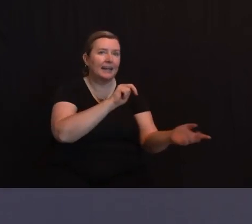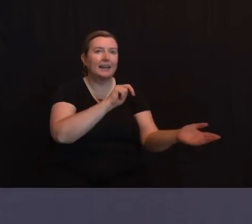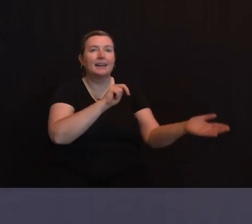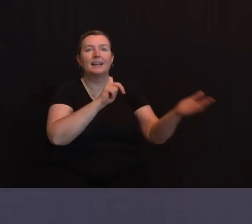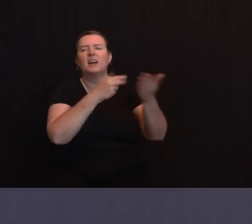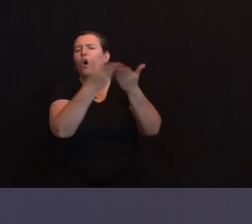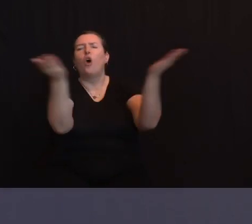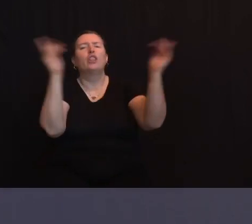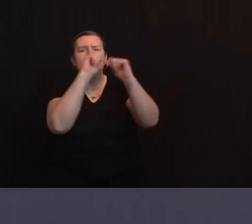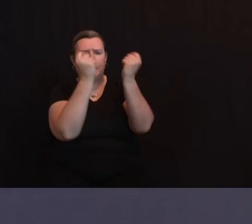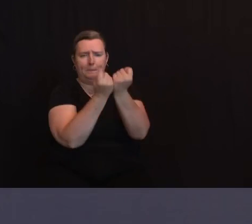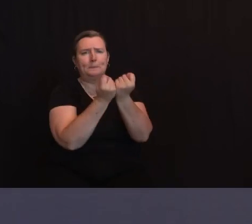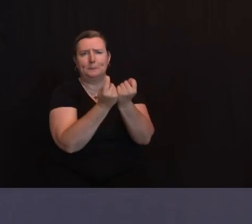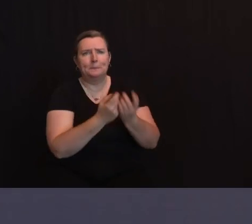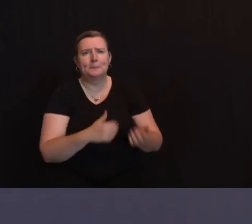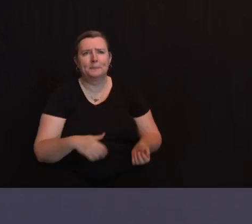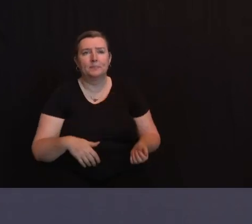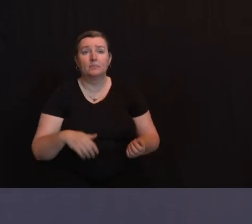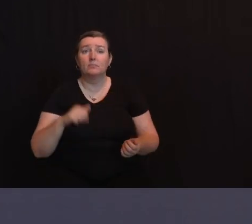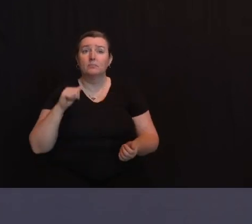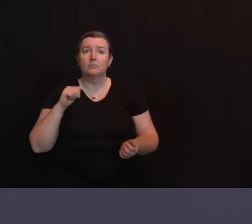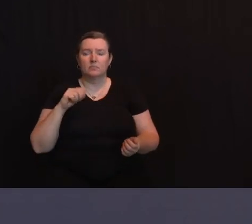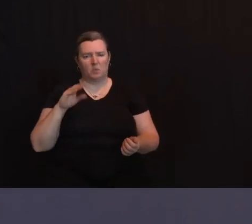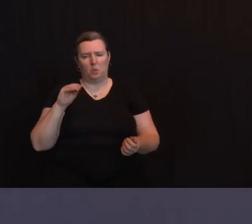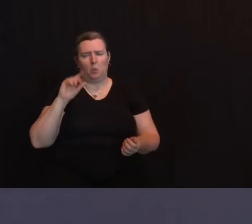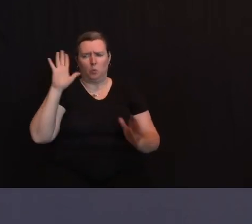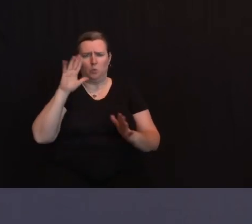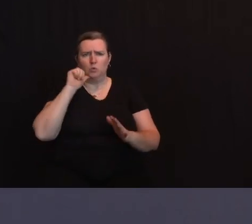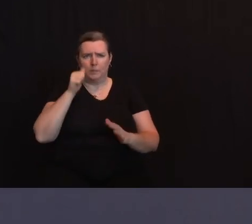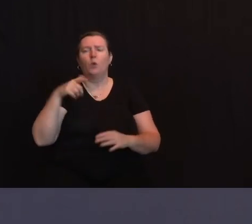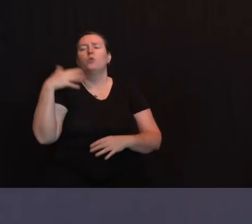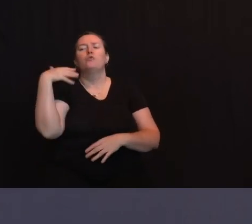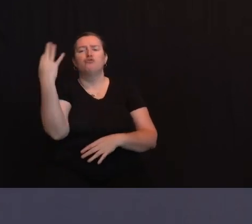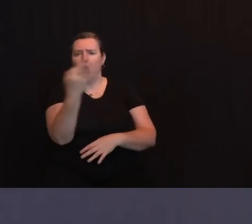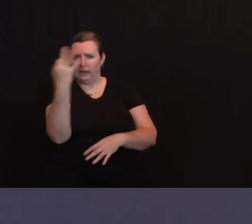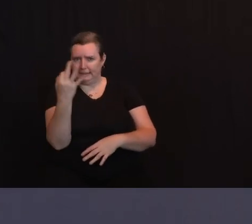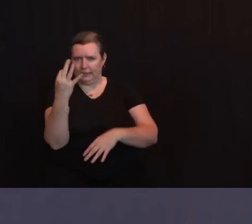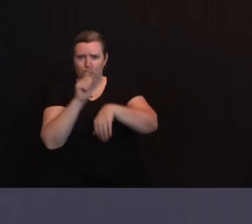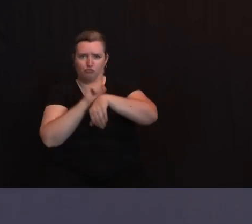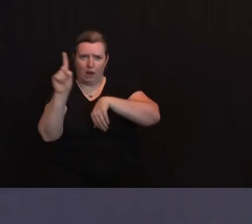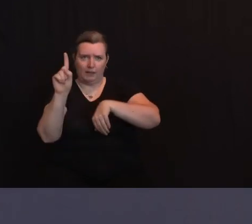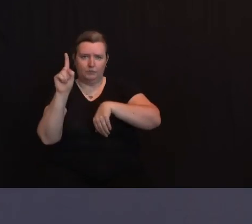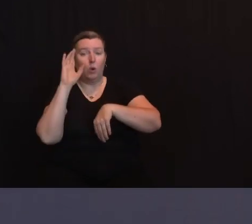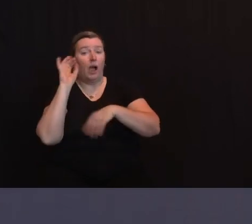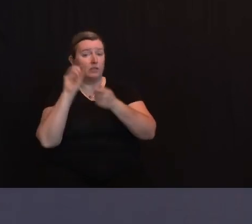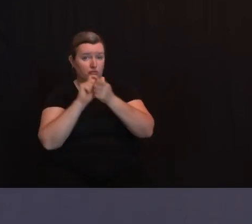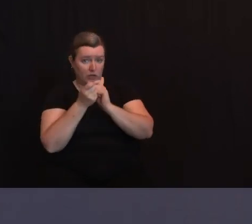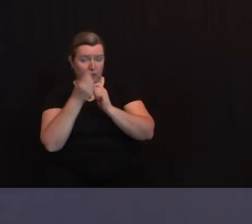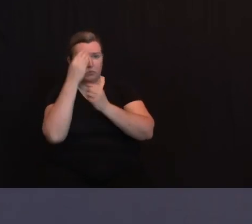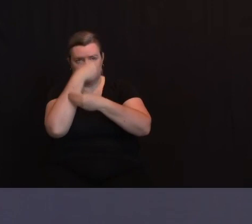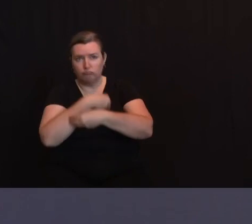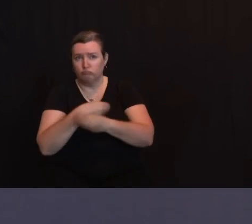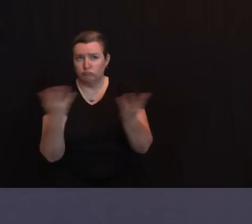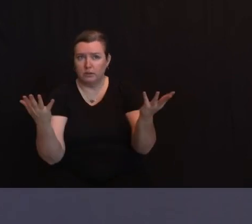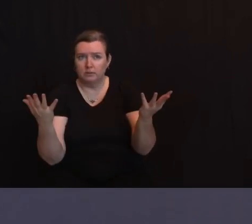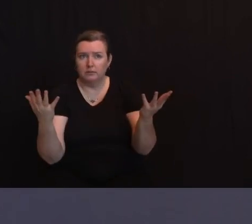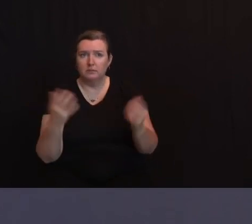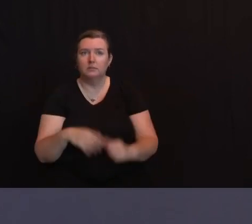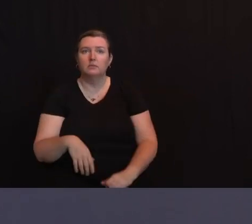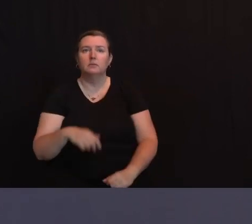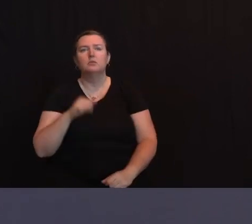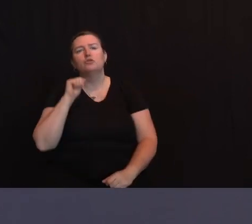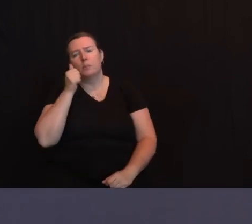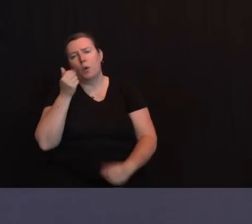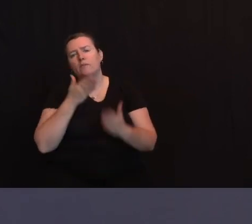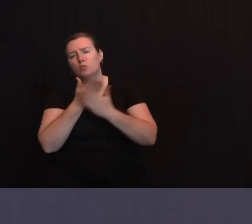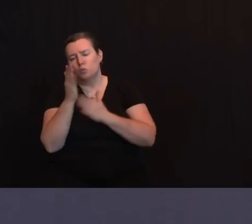Dan, here at 1 o'clock on Friday, unless you hear otherwise from us. We'll be with you virtually tomorrow. We actually may